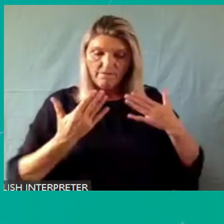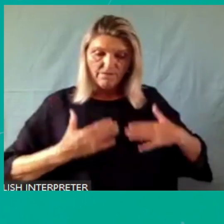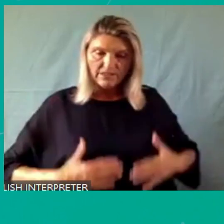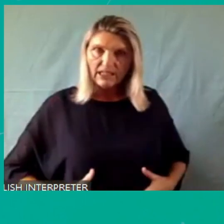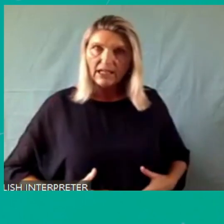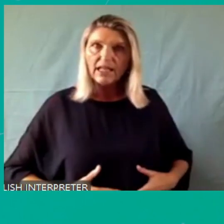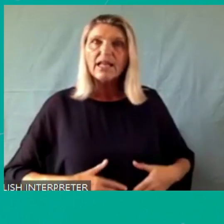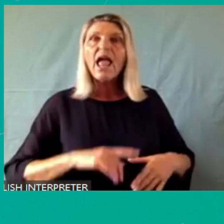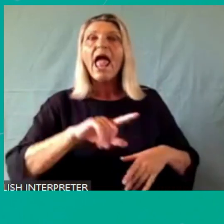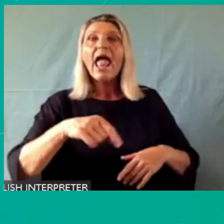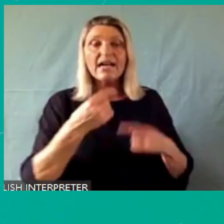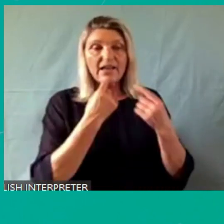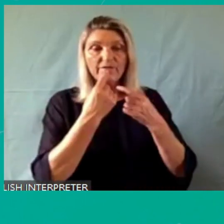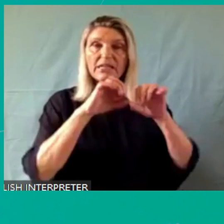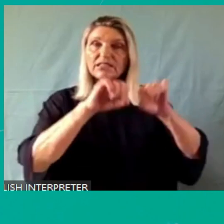systems.